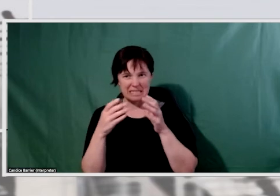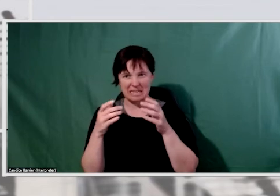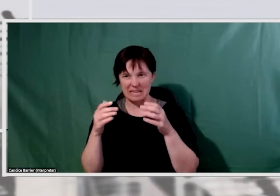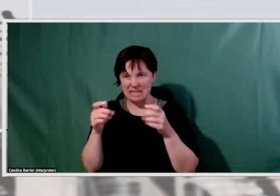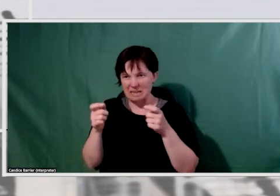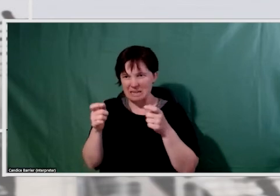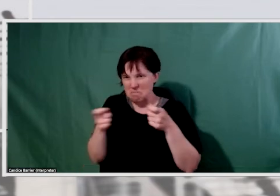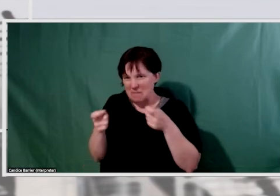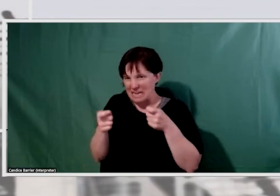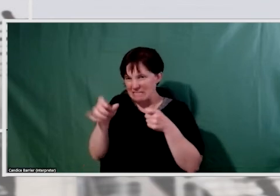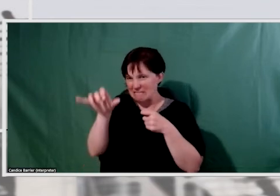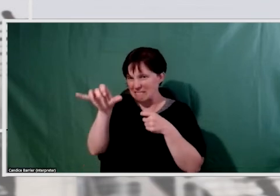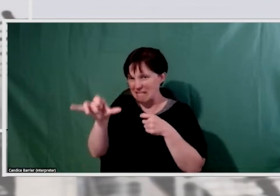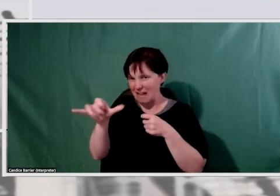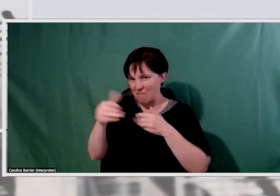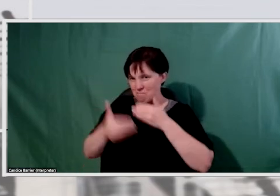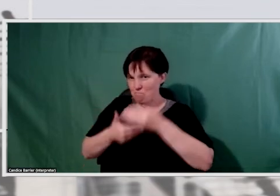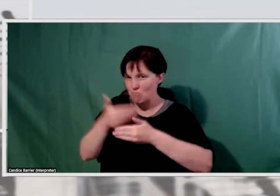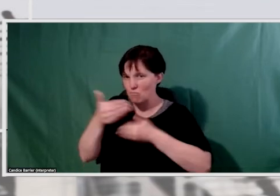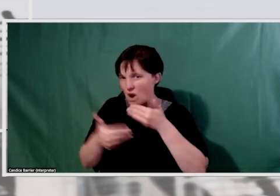that process as